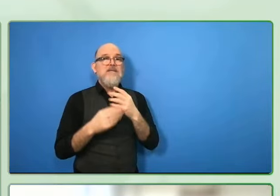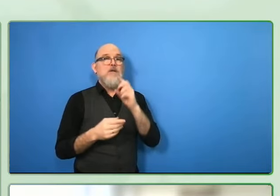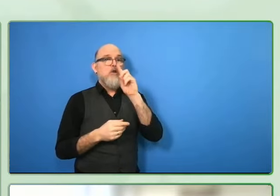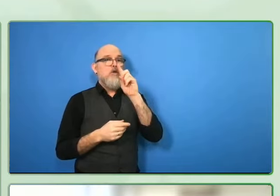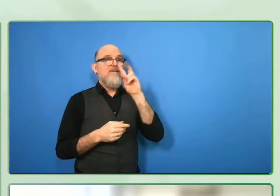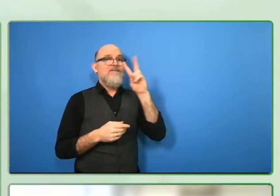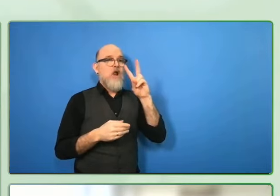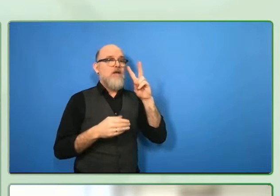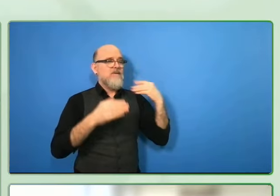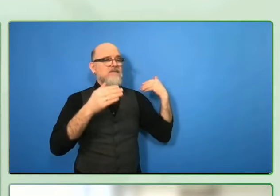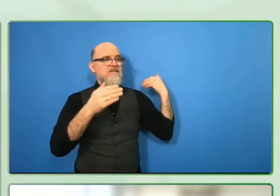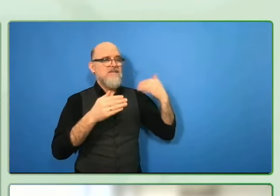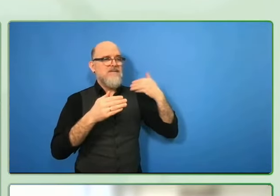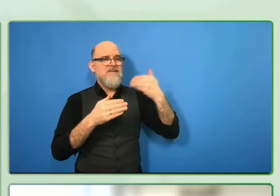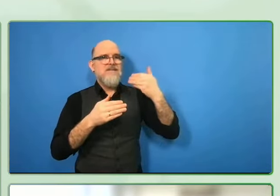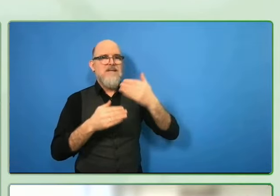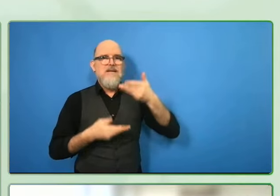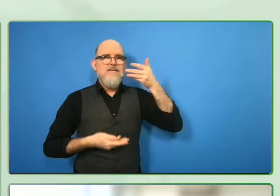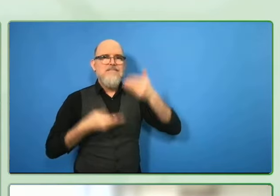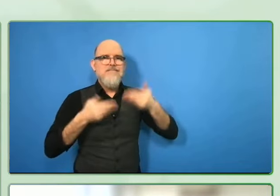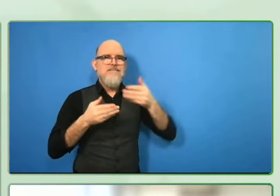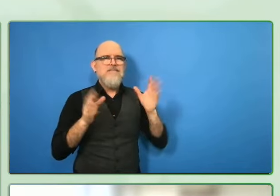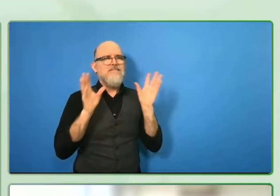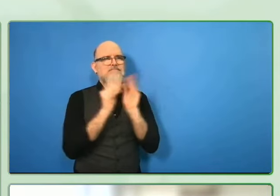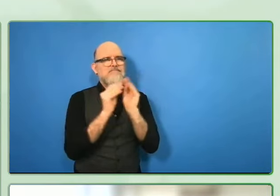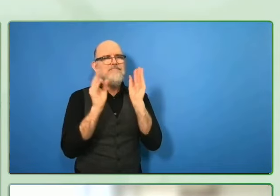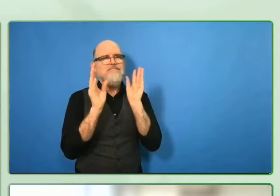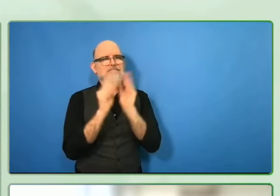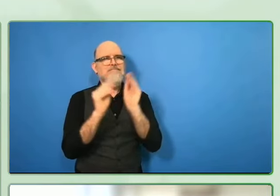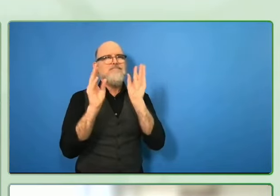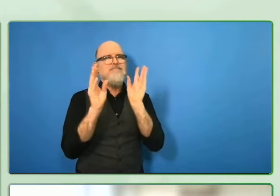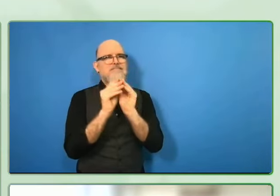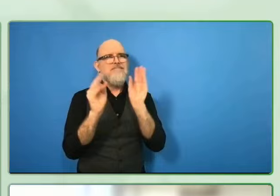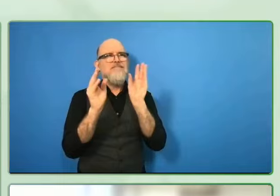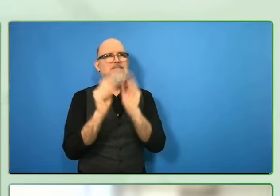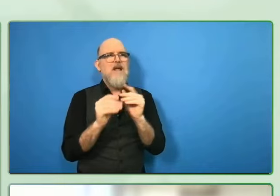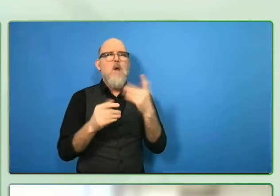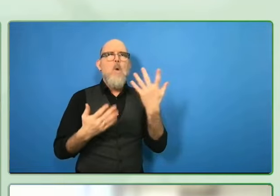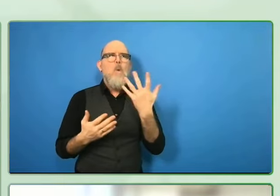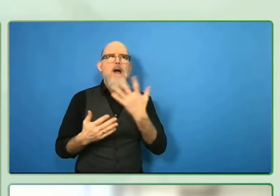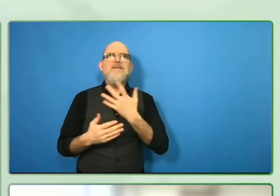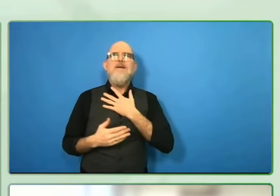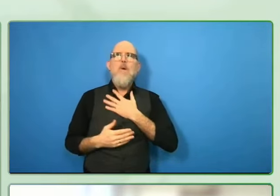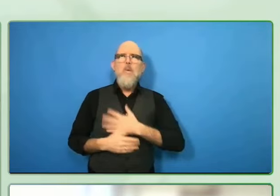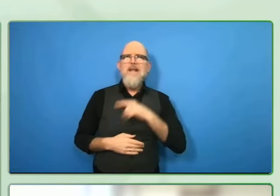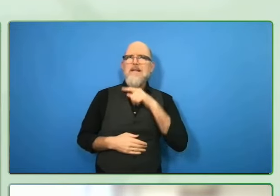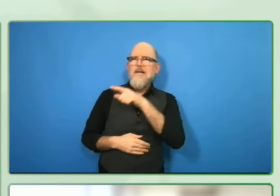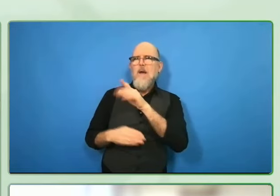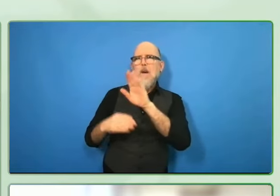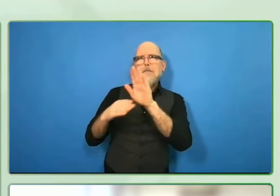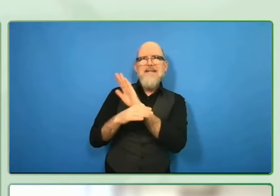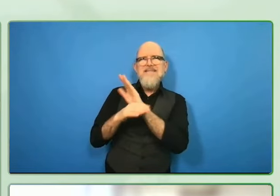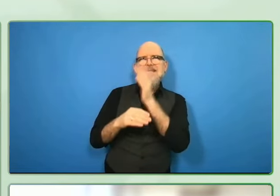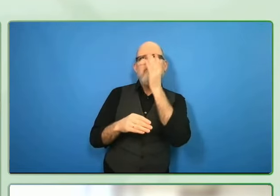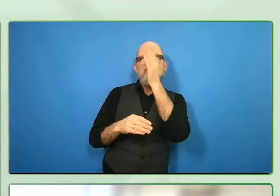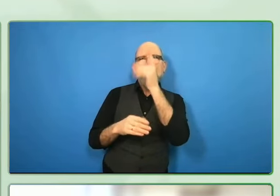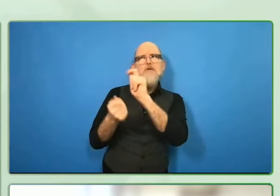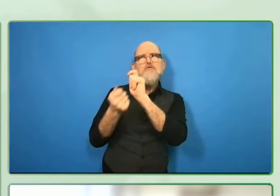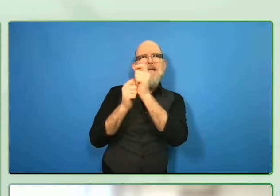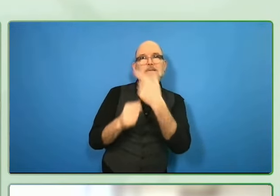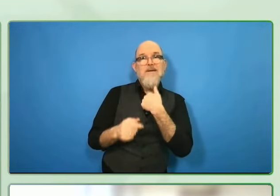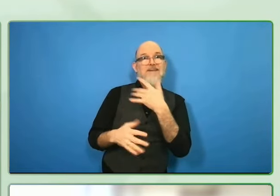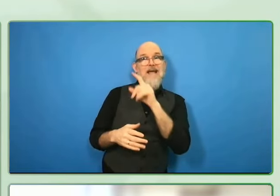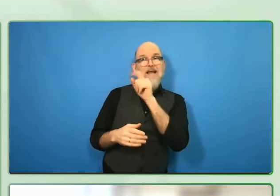priorities and what they wanted their business to focus on in terms of disability inclusion. And the results were really clear in terms of why we're here